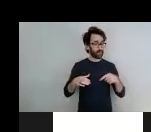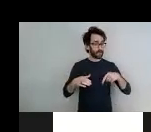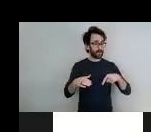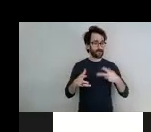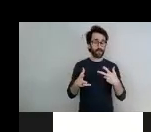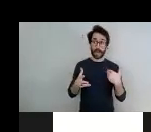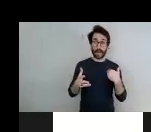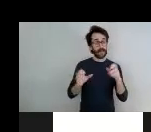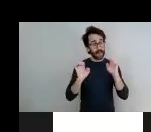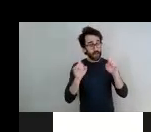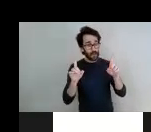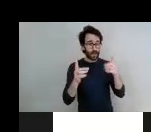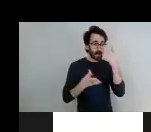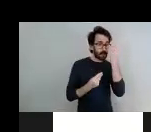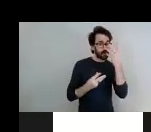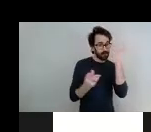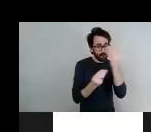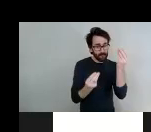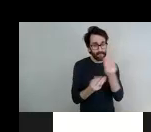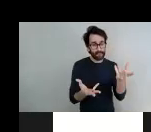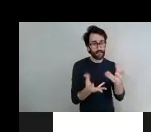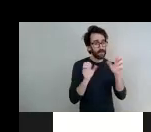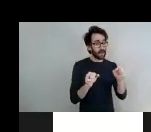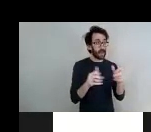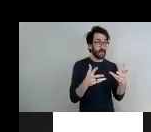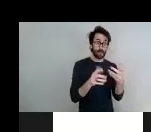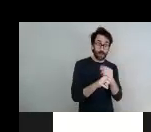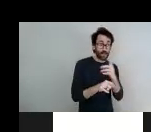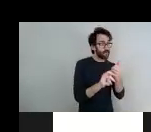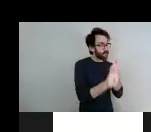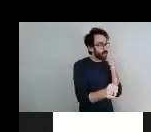and education and prevent you from being a victim.